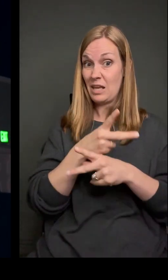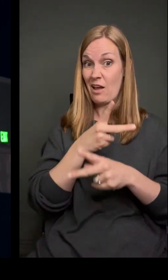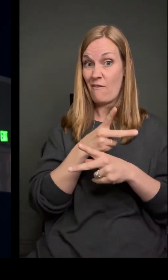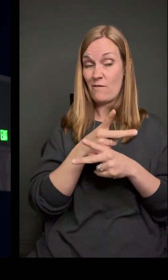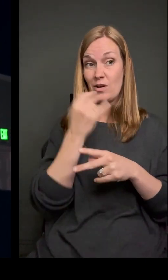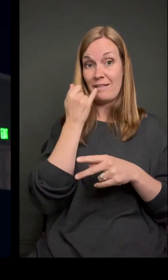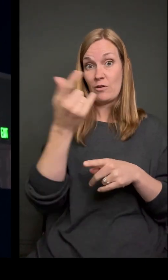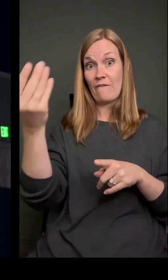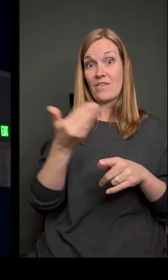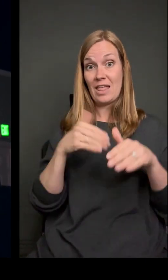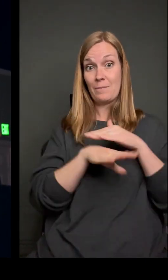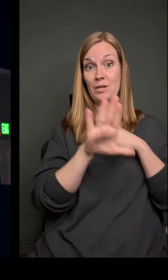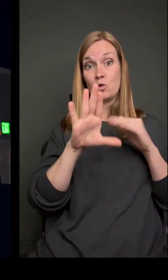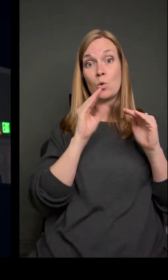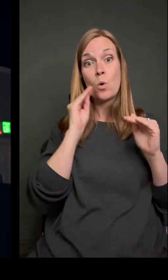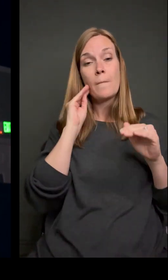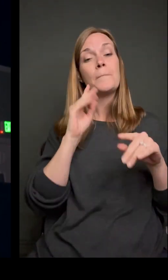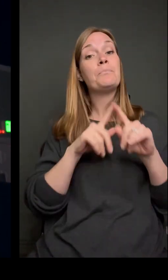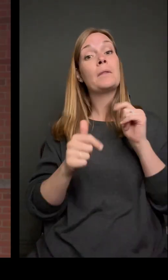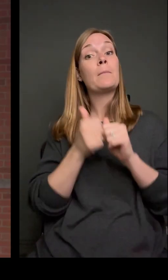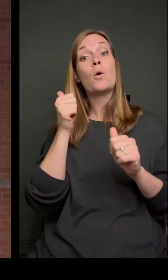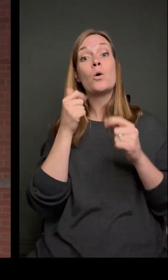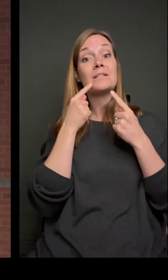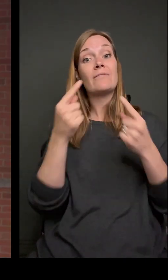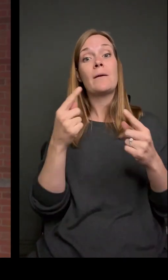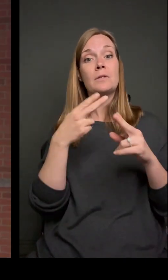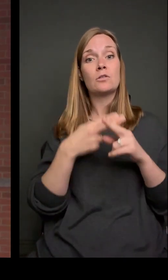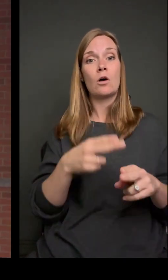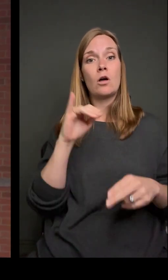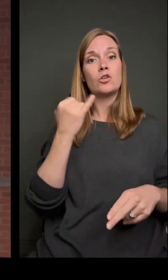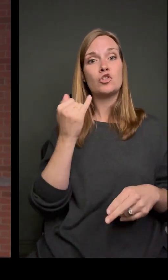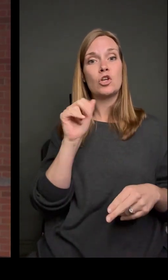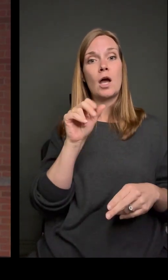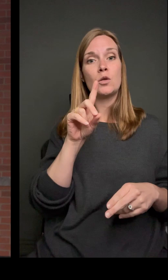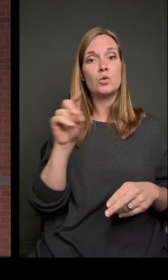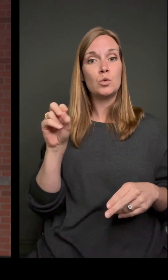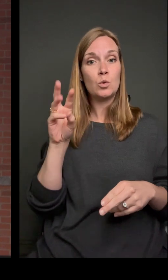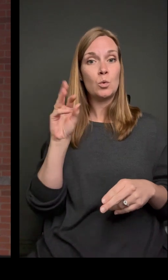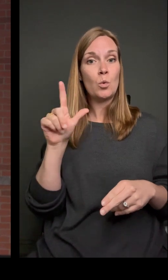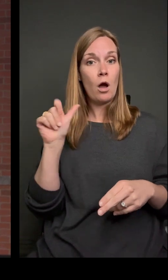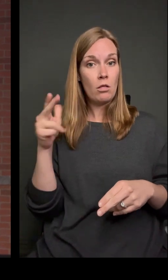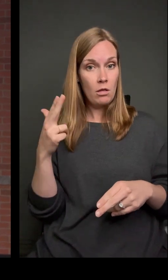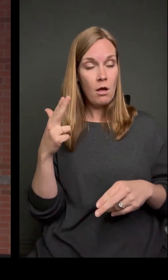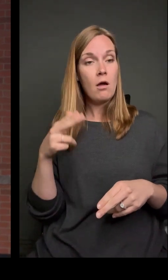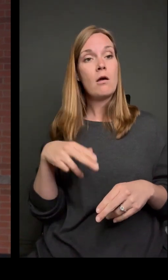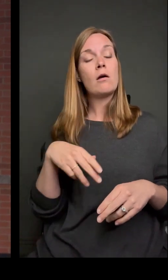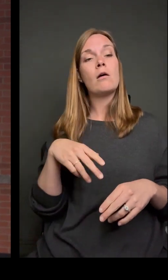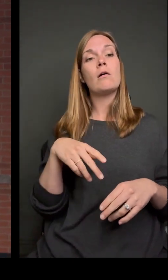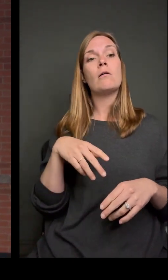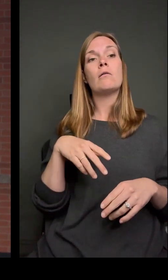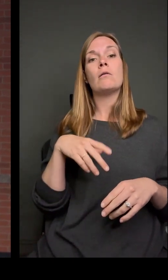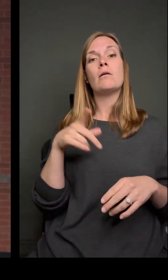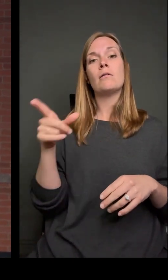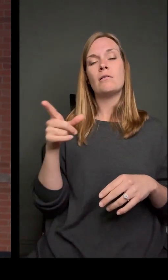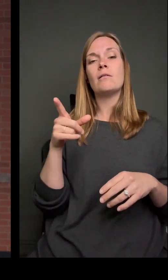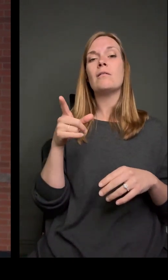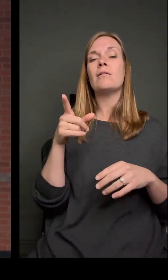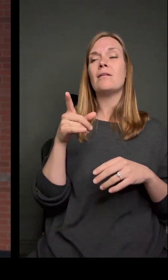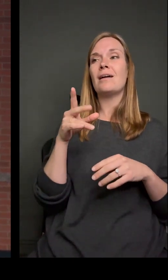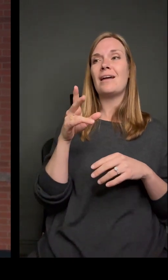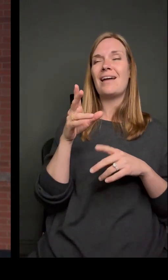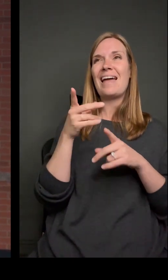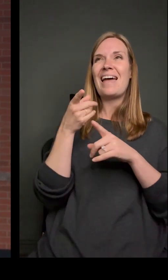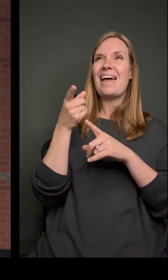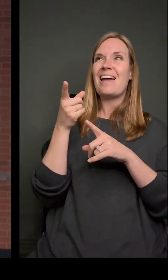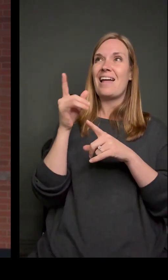in India are the very famous Jadoo Wala. Jadoo means magic. Wala, like before, means man. And in India, they're not